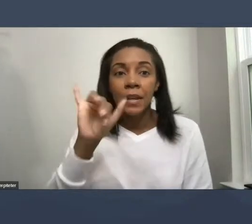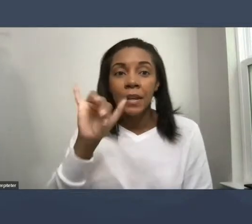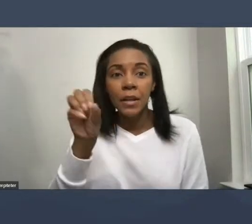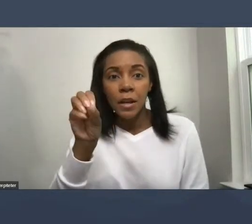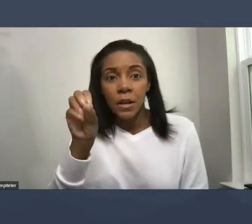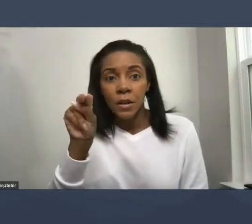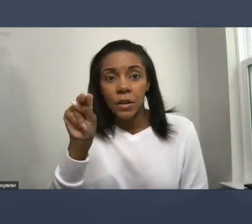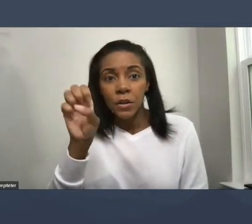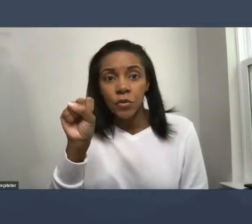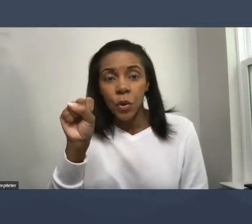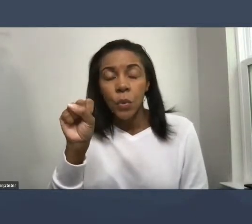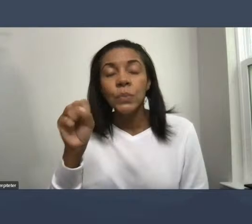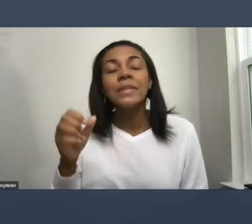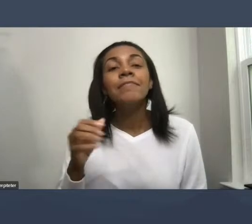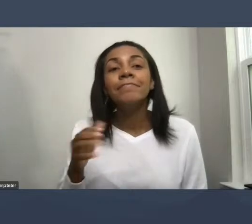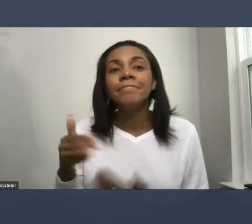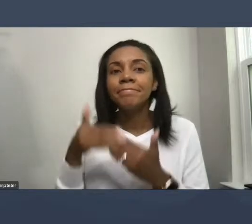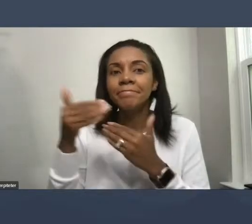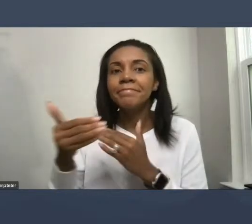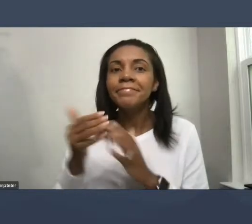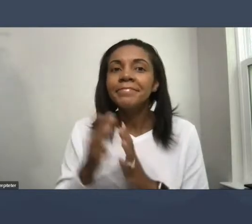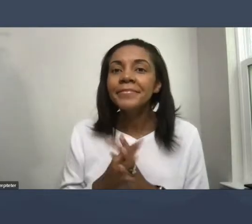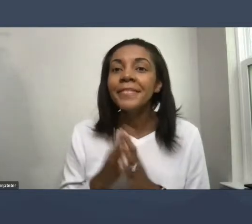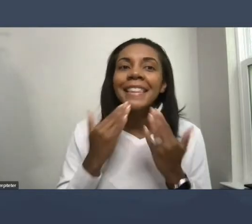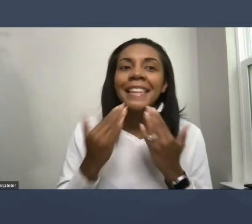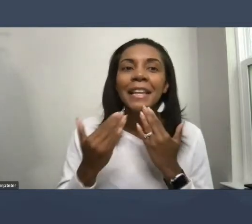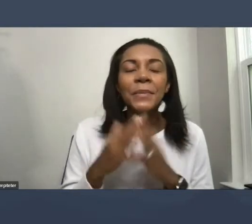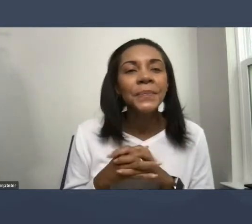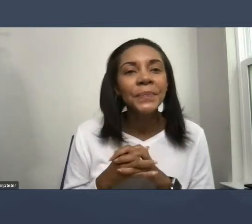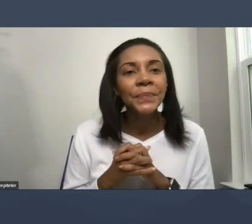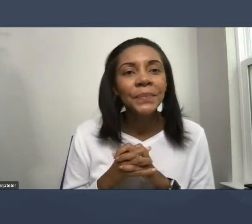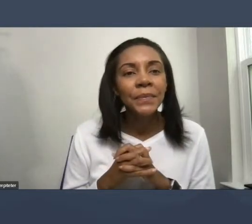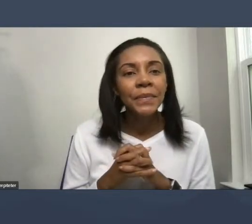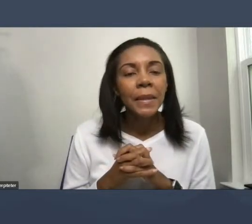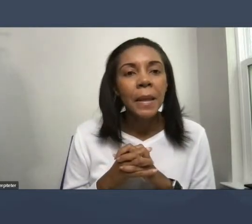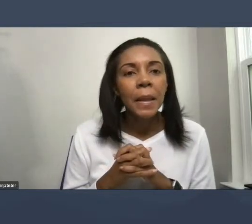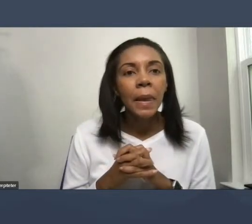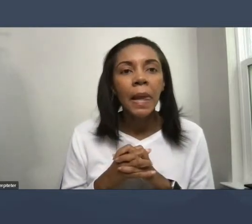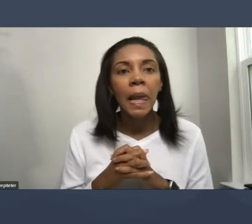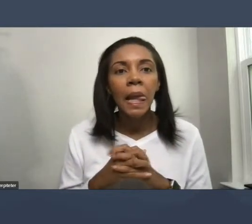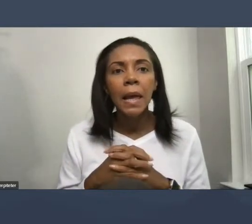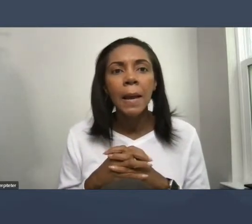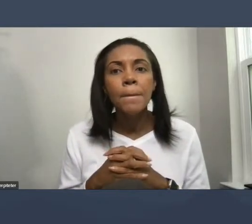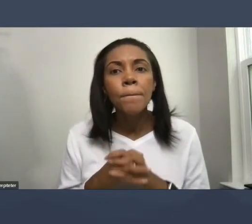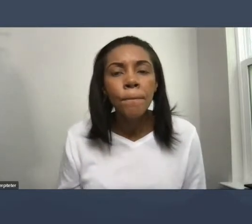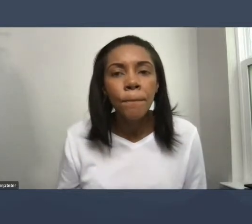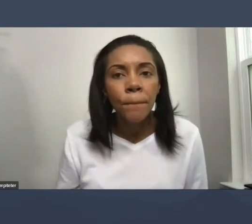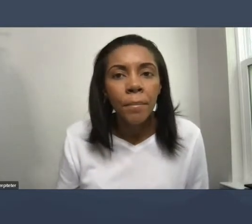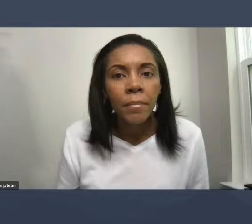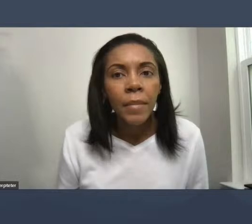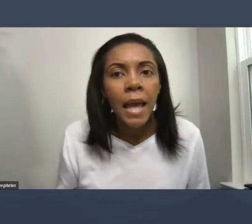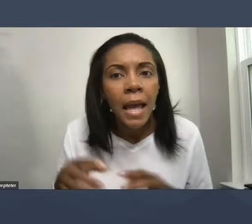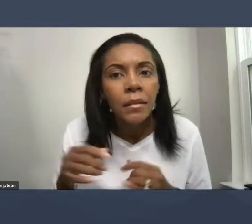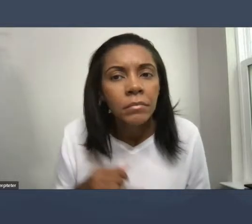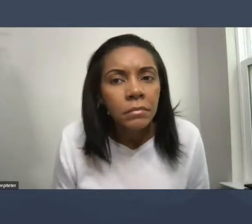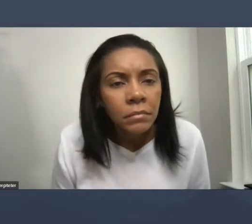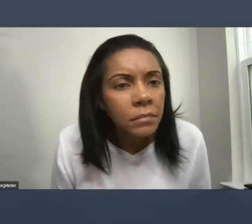and then Councilman Ford. Thank you. And good morning. Let's go back and talk about